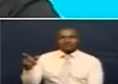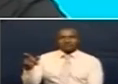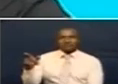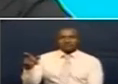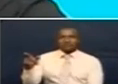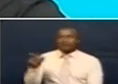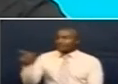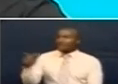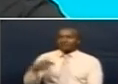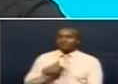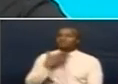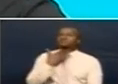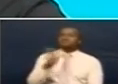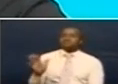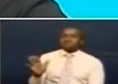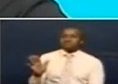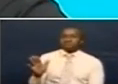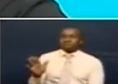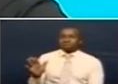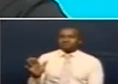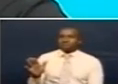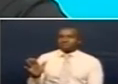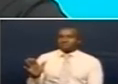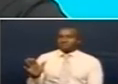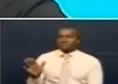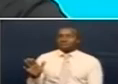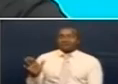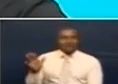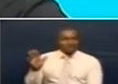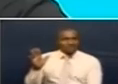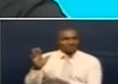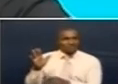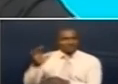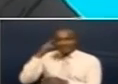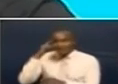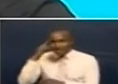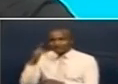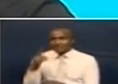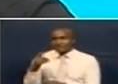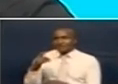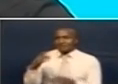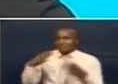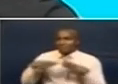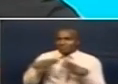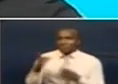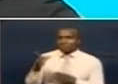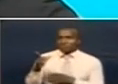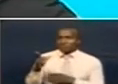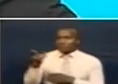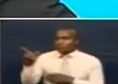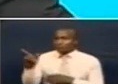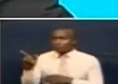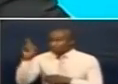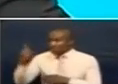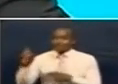am arguing against. The narrative to pigeonhole people in an arrangement where you either